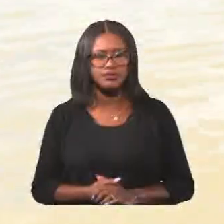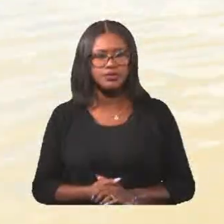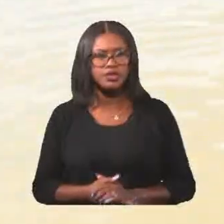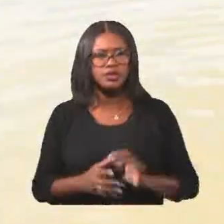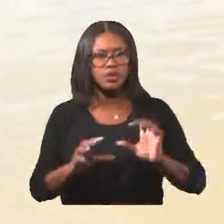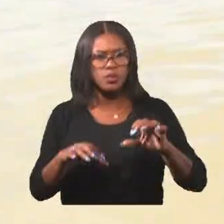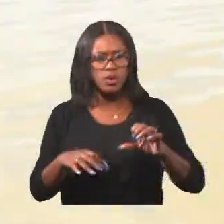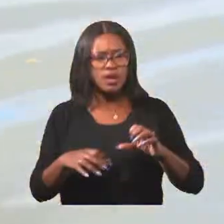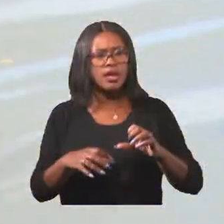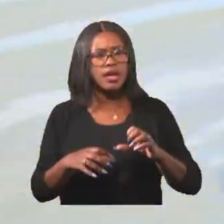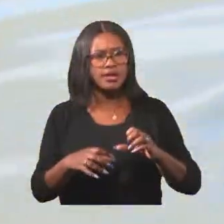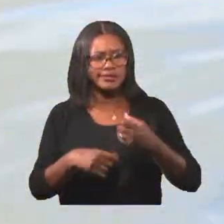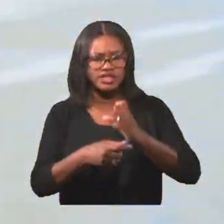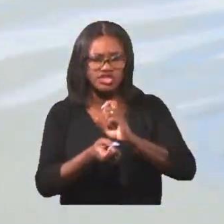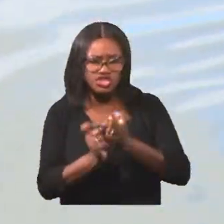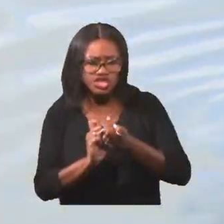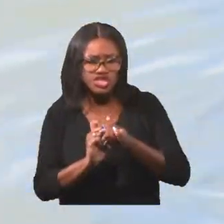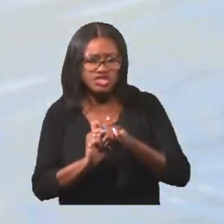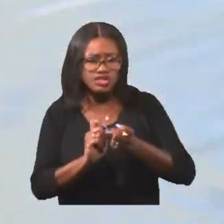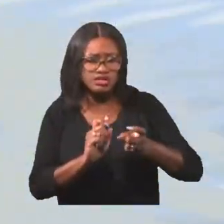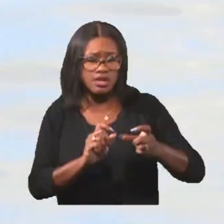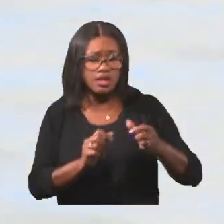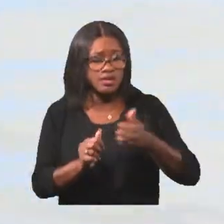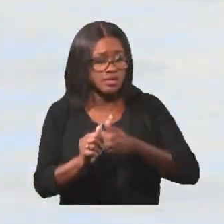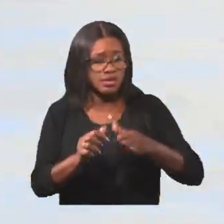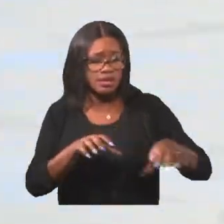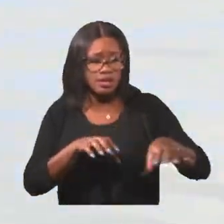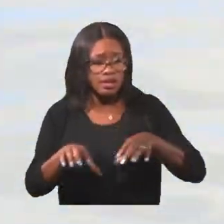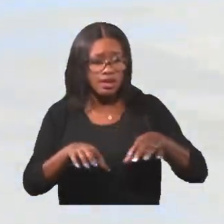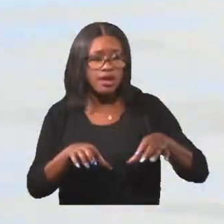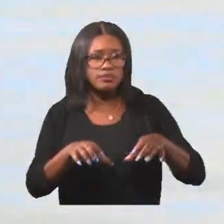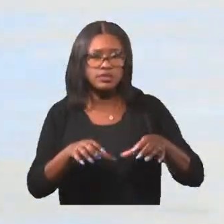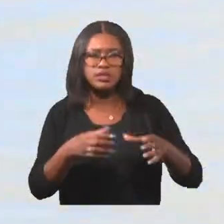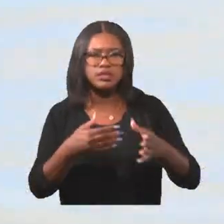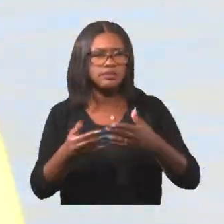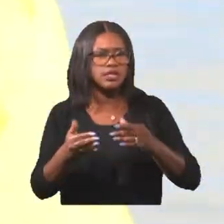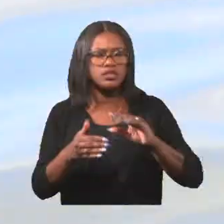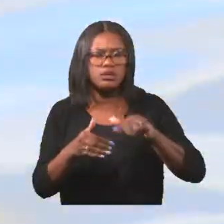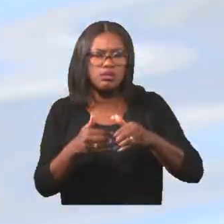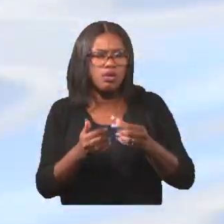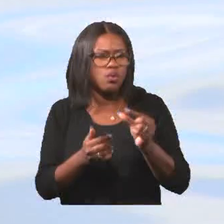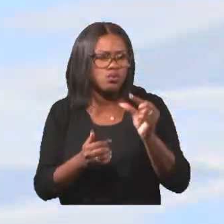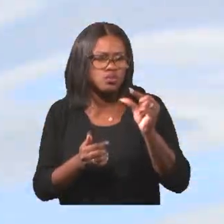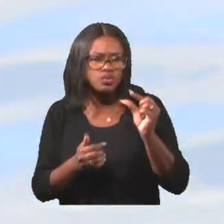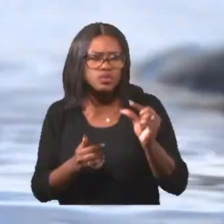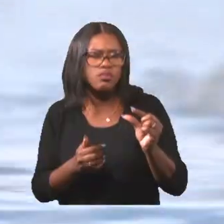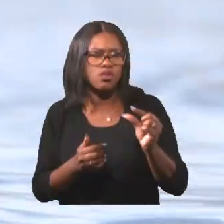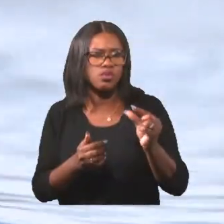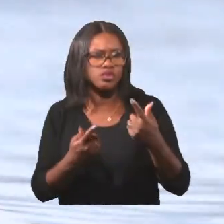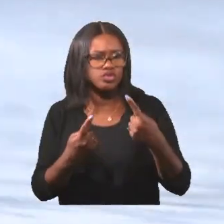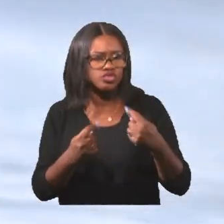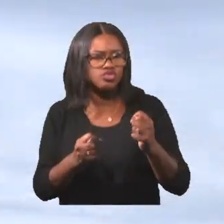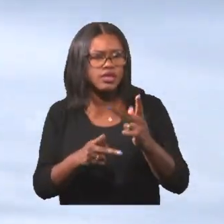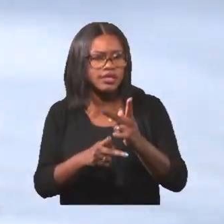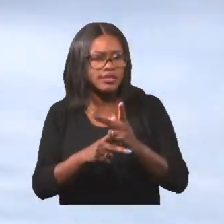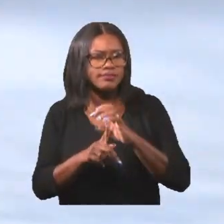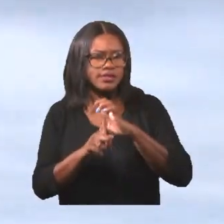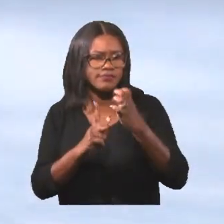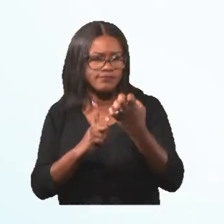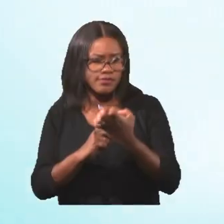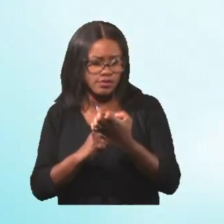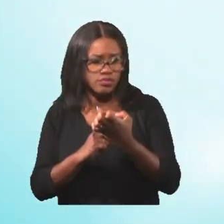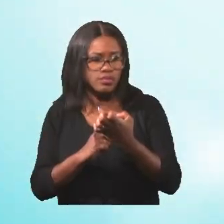make adjustments to our daily activities and practices, no matter how small, in our quest to save the